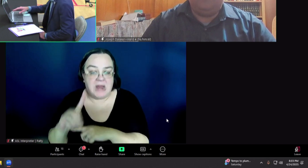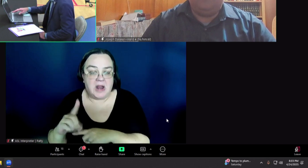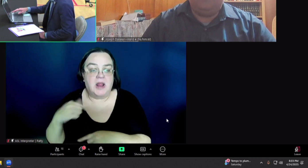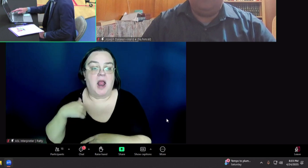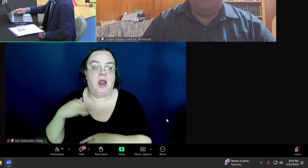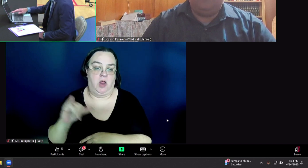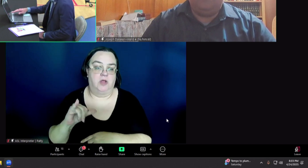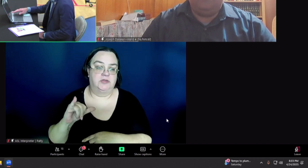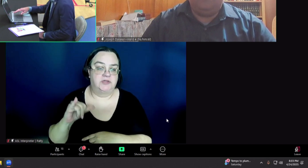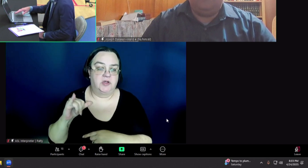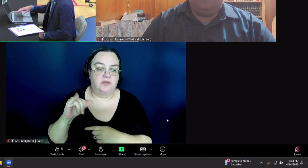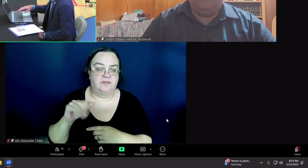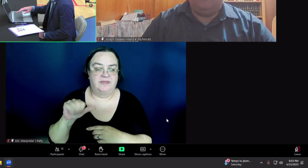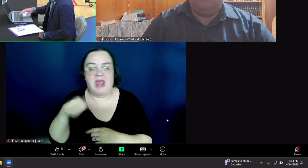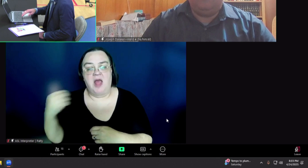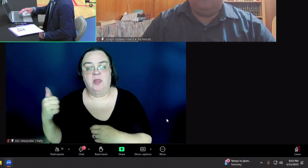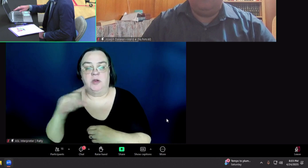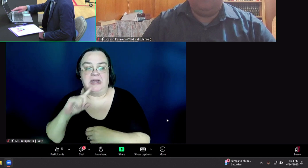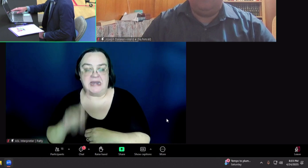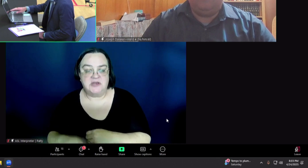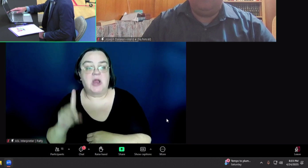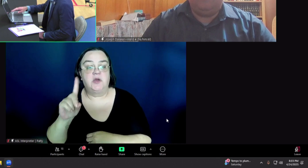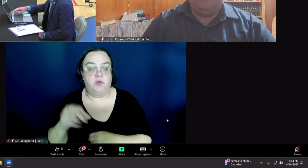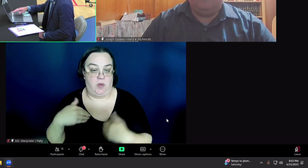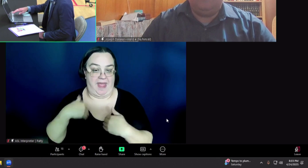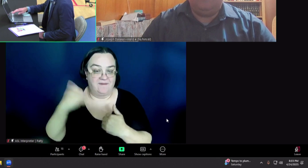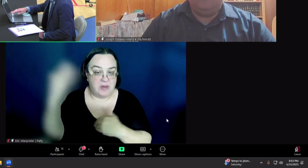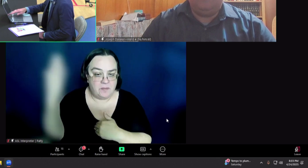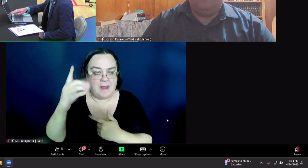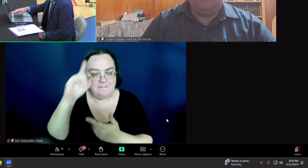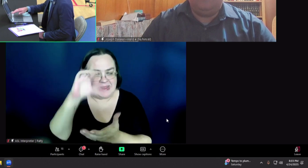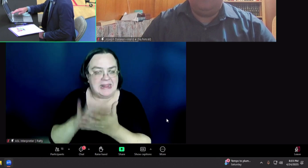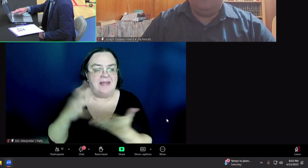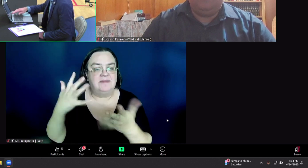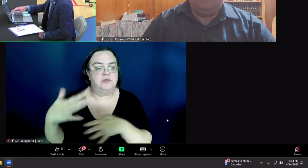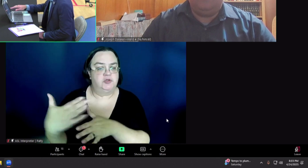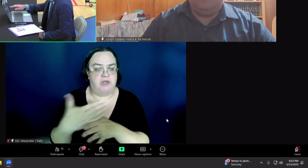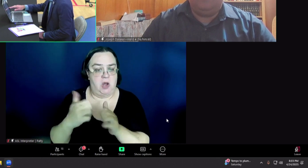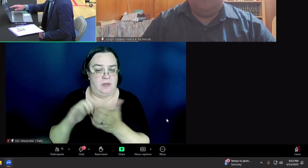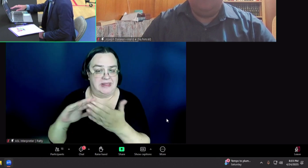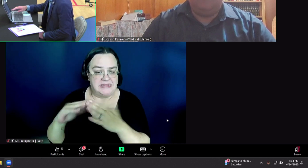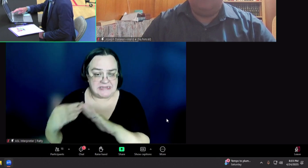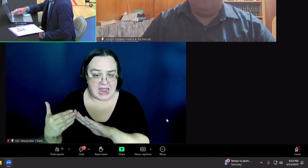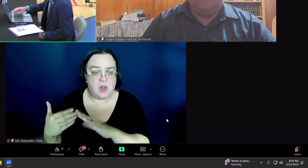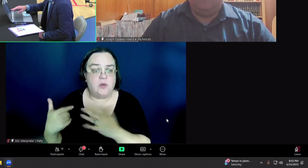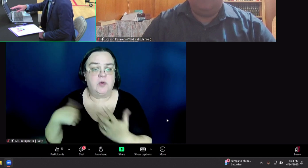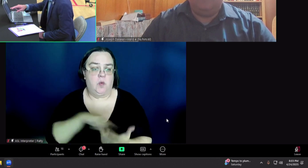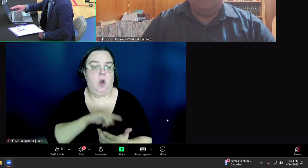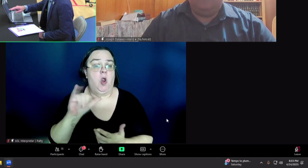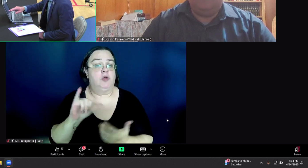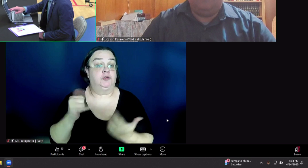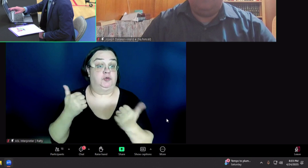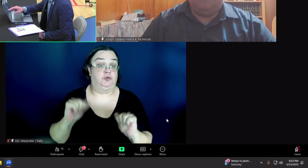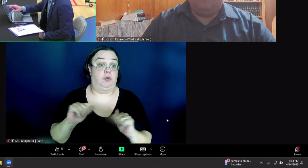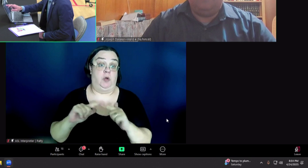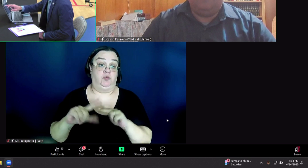I believe has been shared with the town, and then I will also try to share it here.